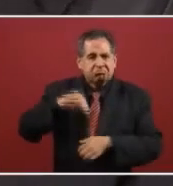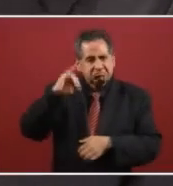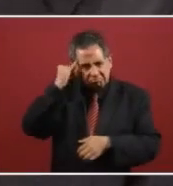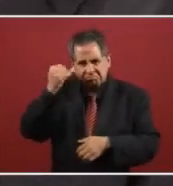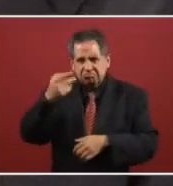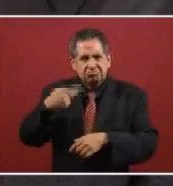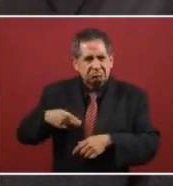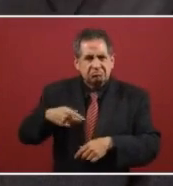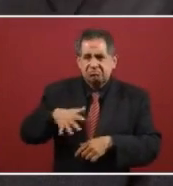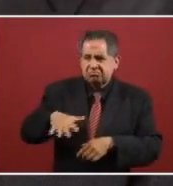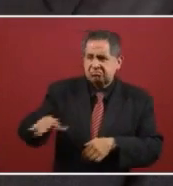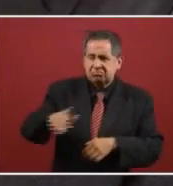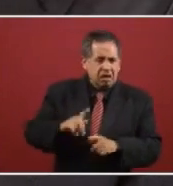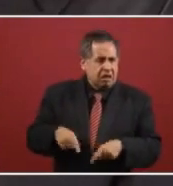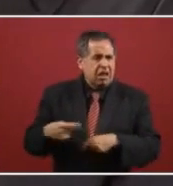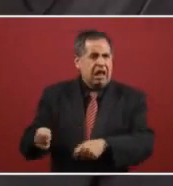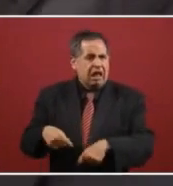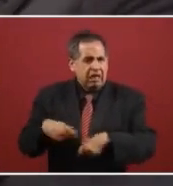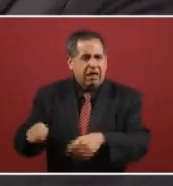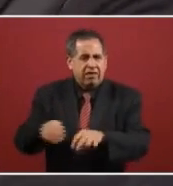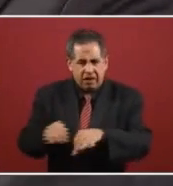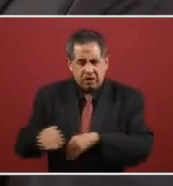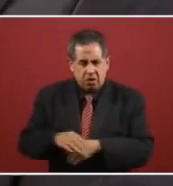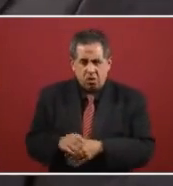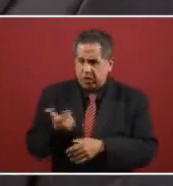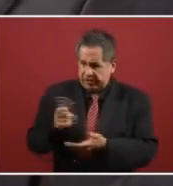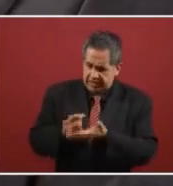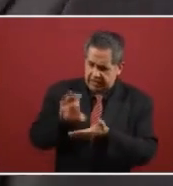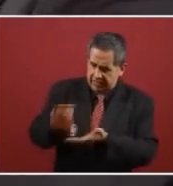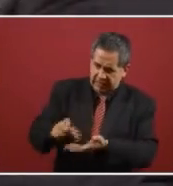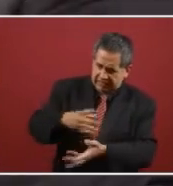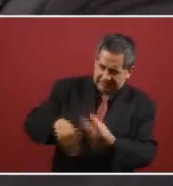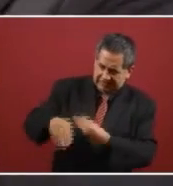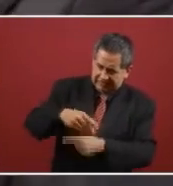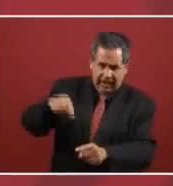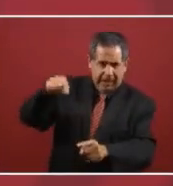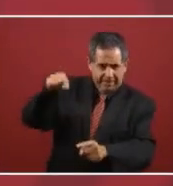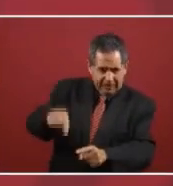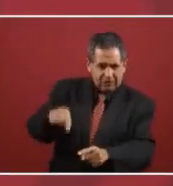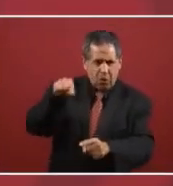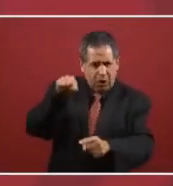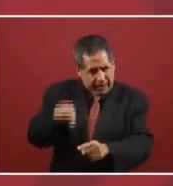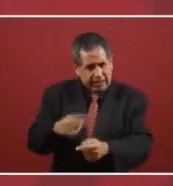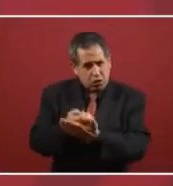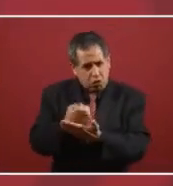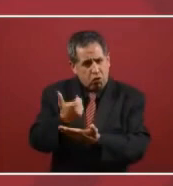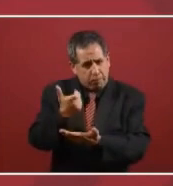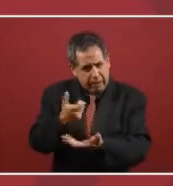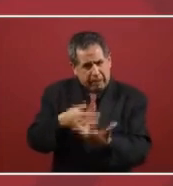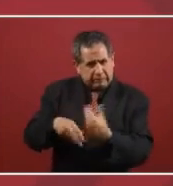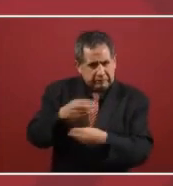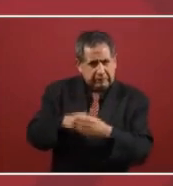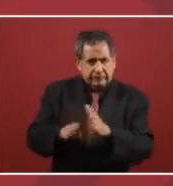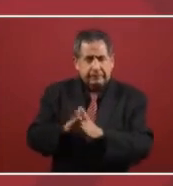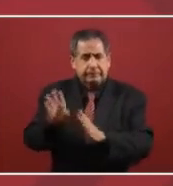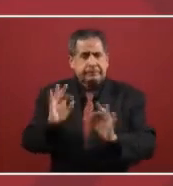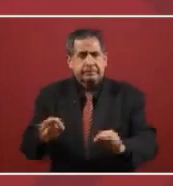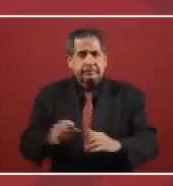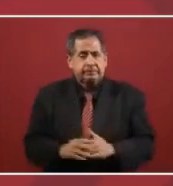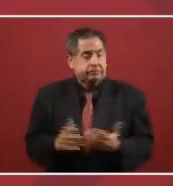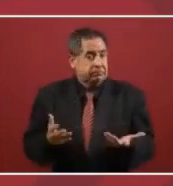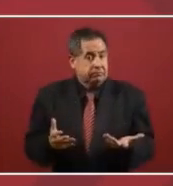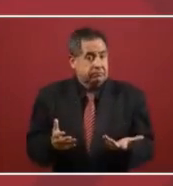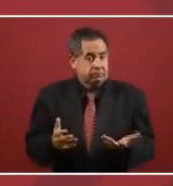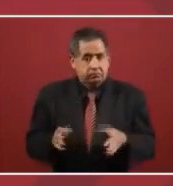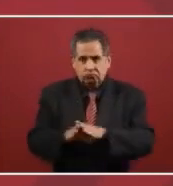have engineers, masters, and they leave the budget there, they reactivate their economy.